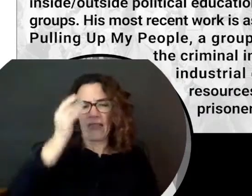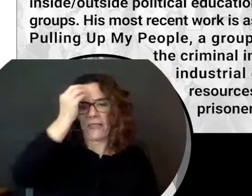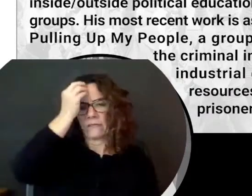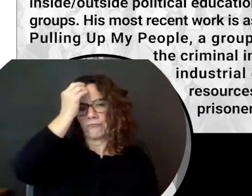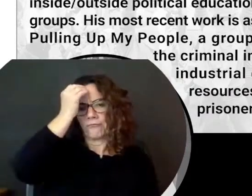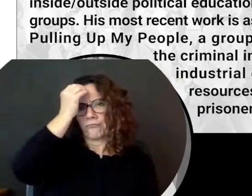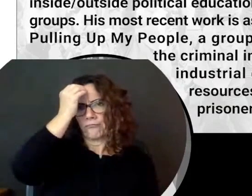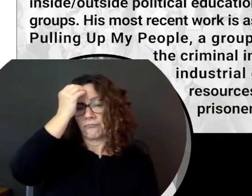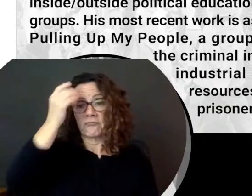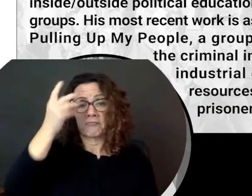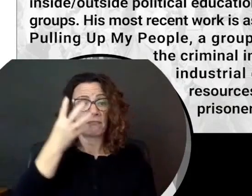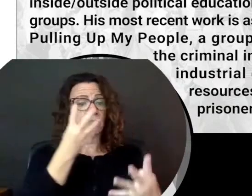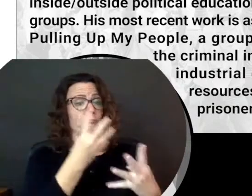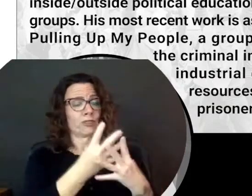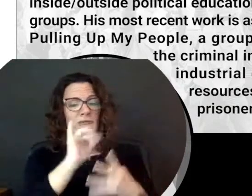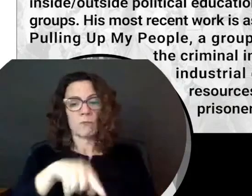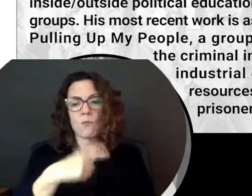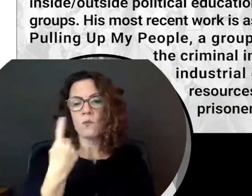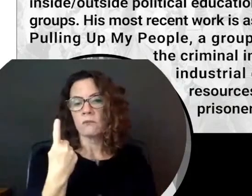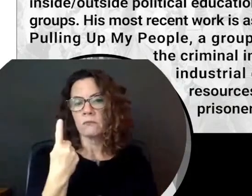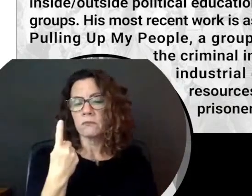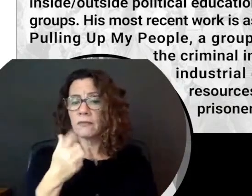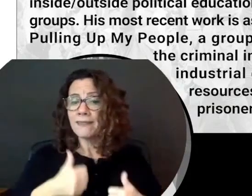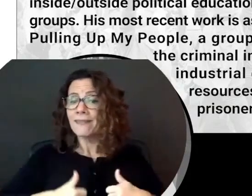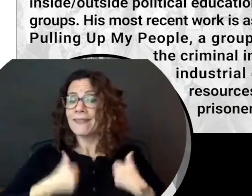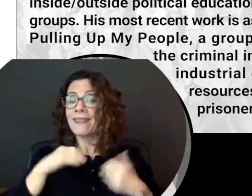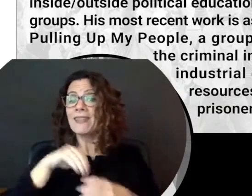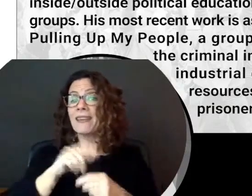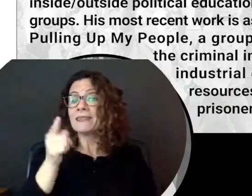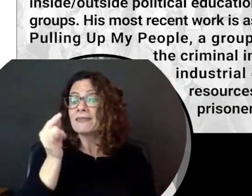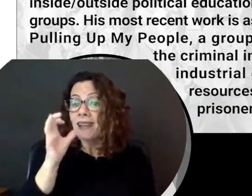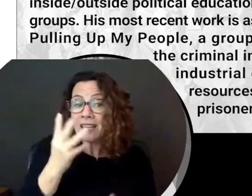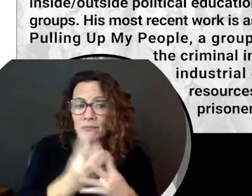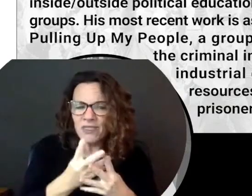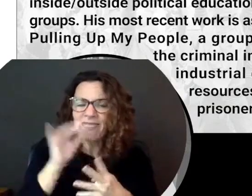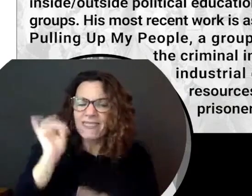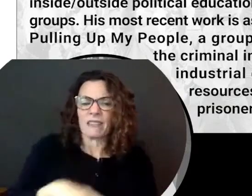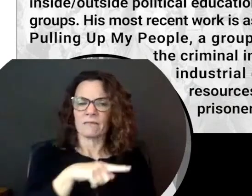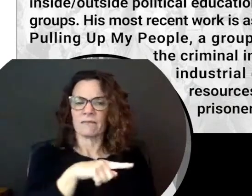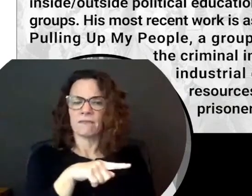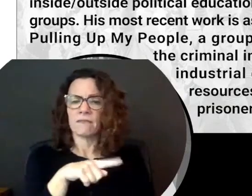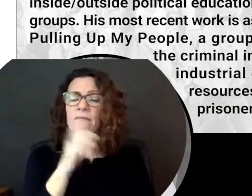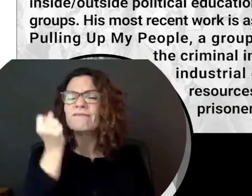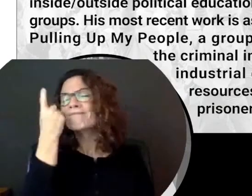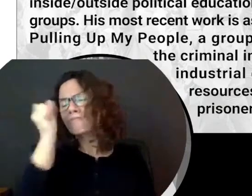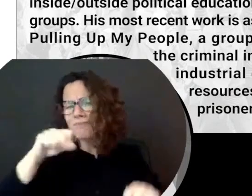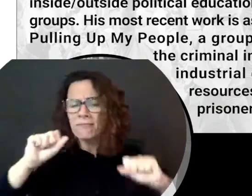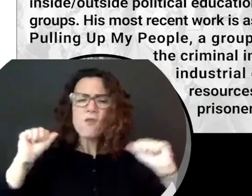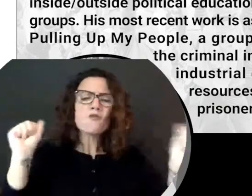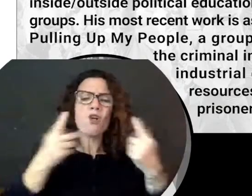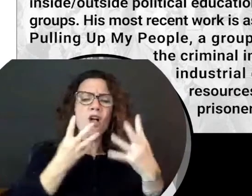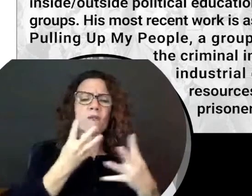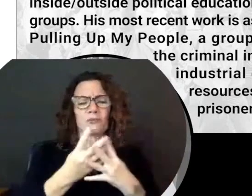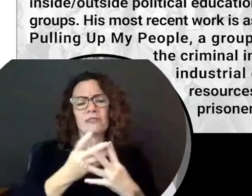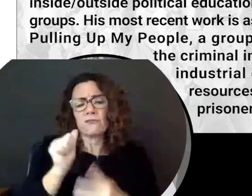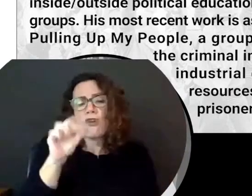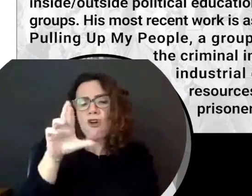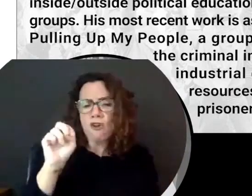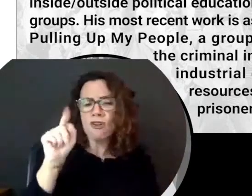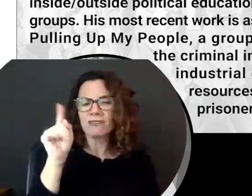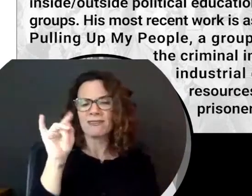to the deterioration of health, sanity, family, community. Prisons have not made our communities any